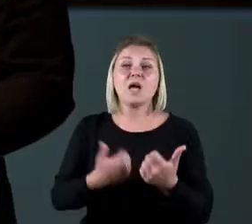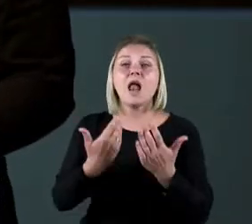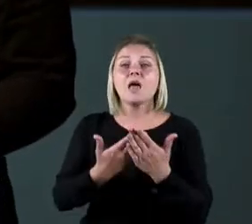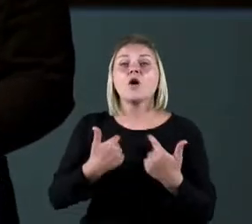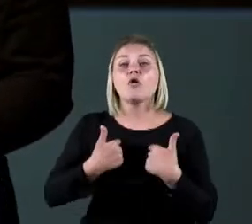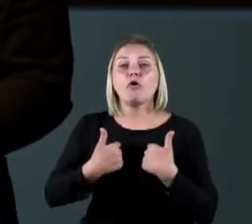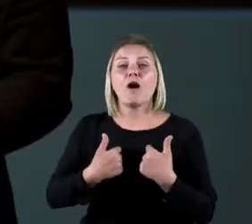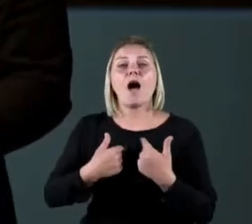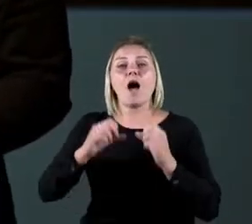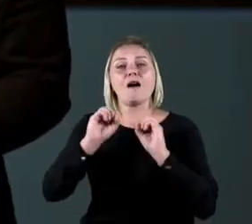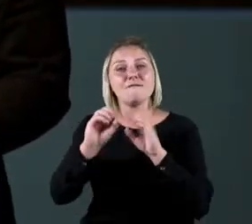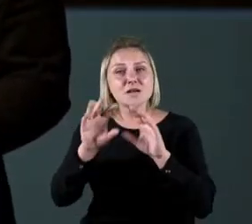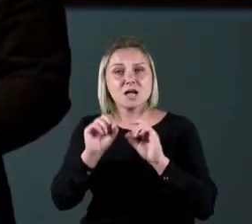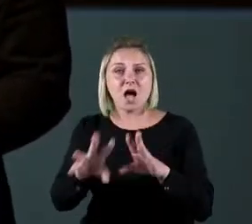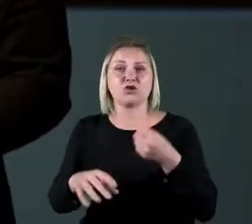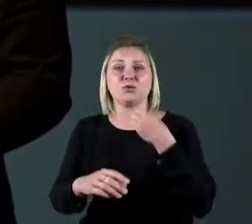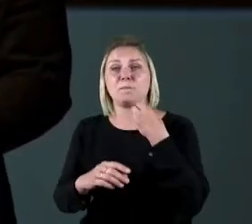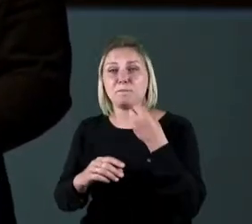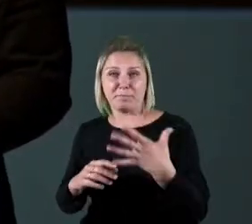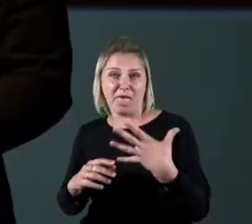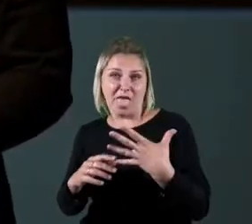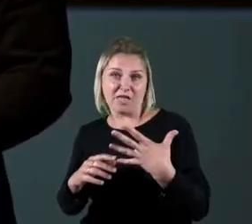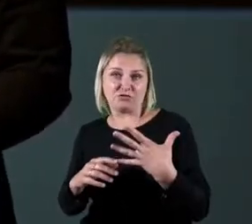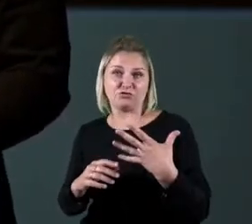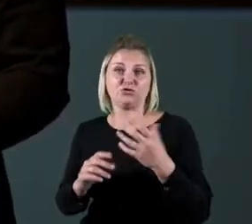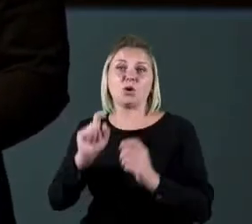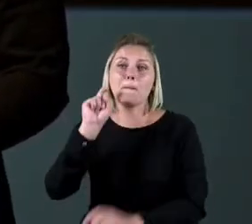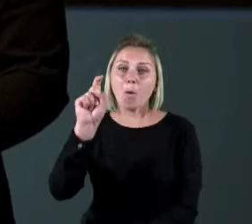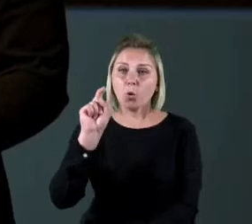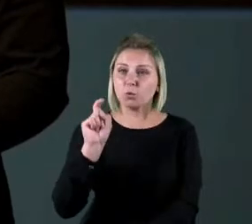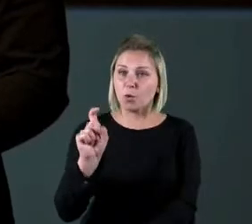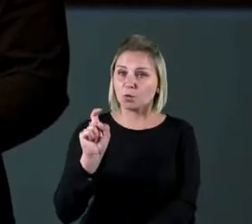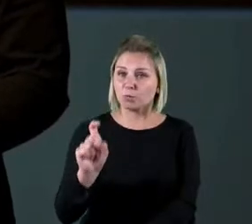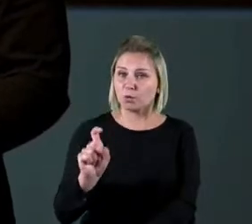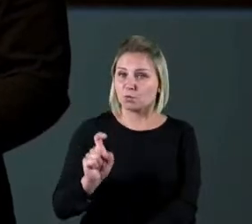our discussion and debate today. 1, for resilient and